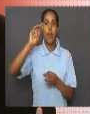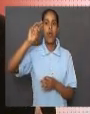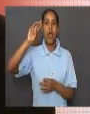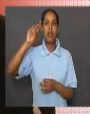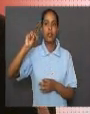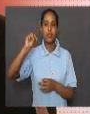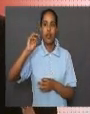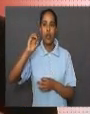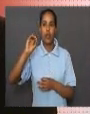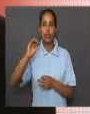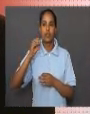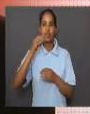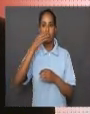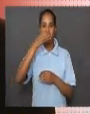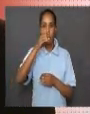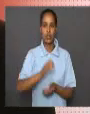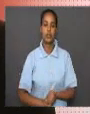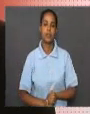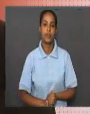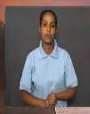molarity of the solution.